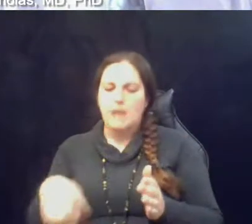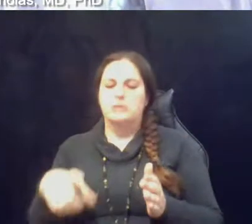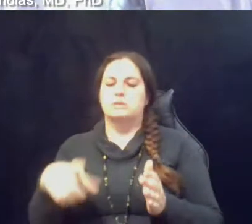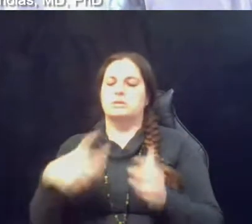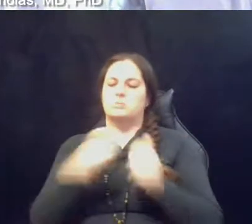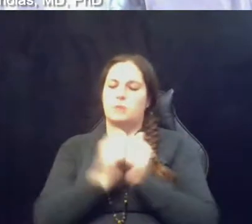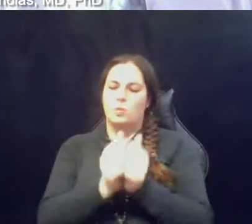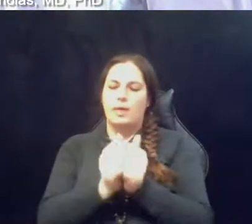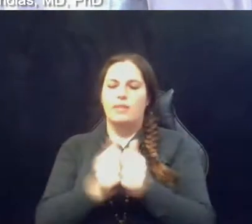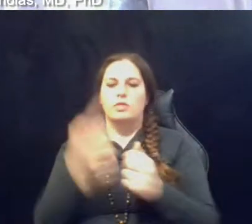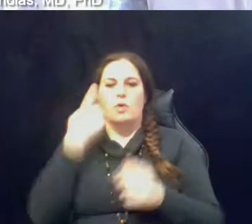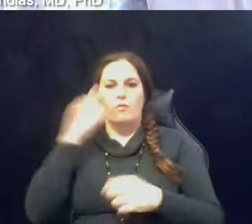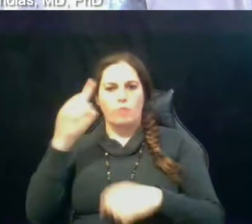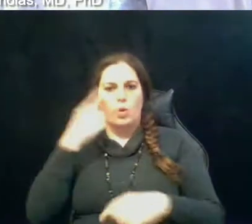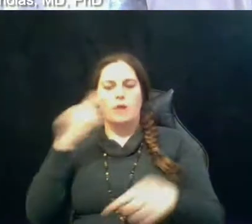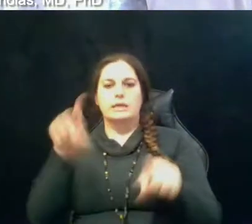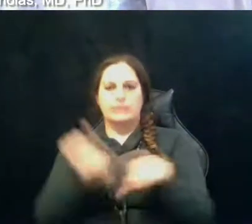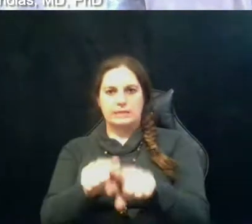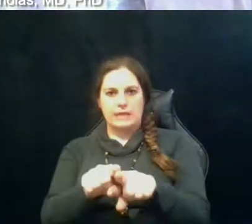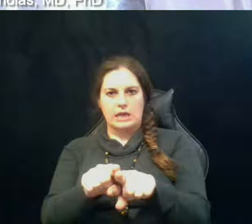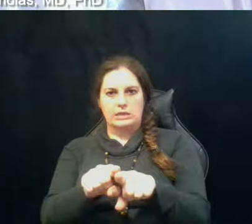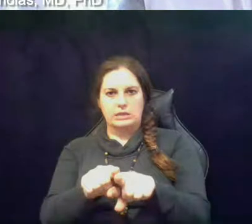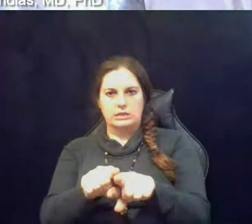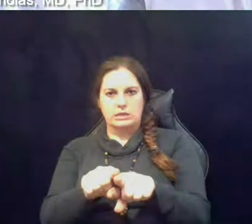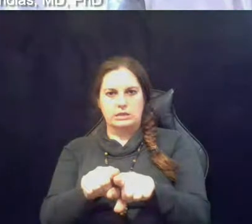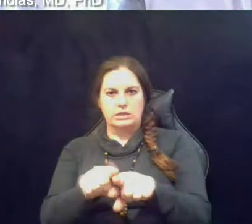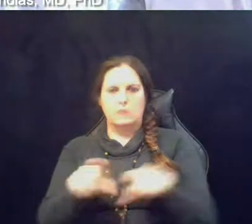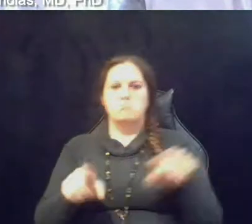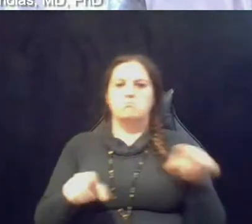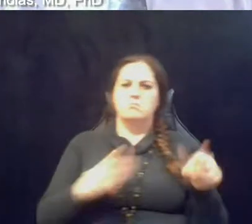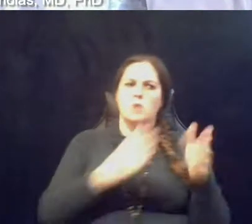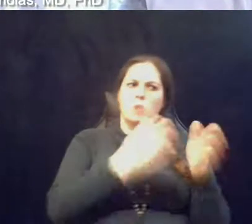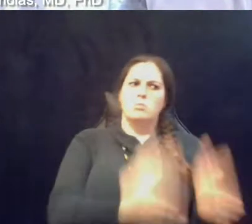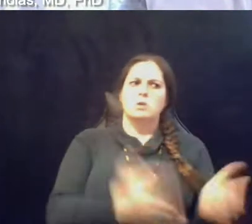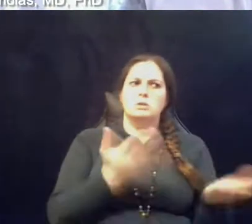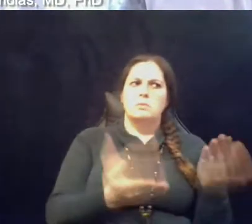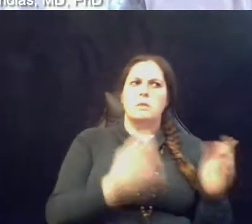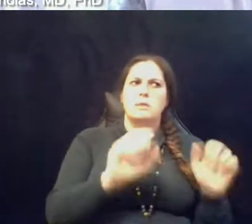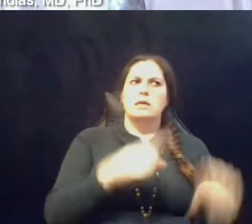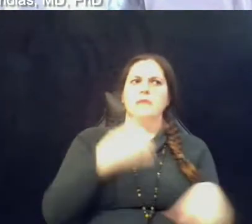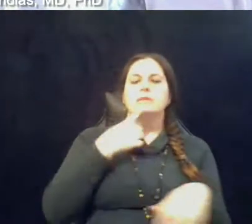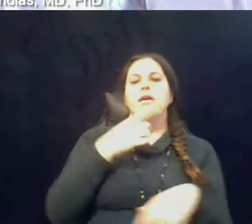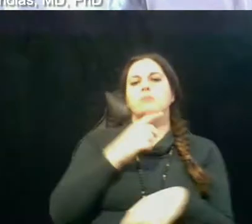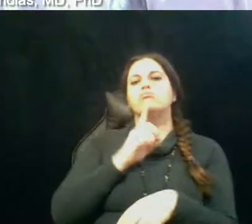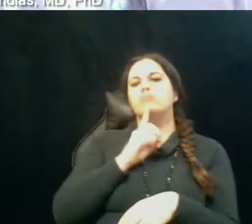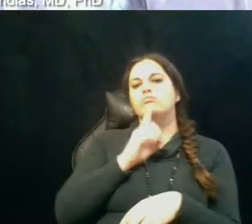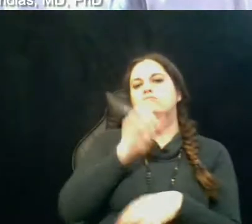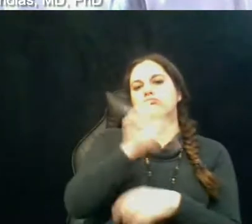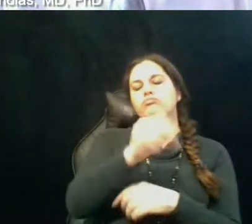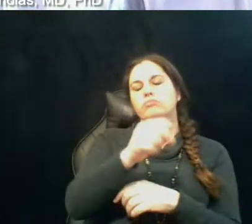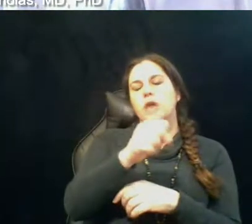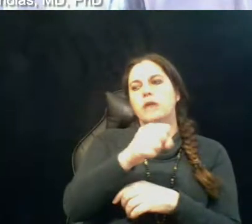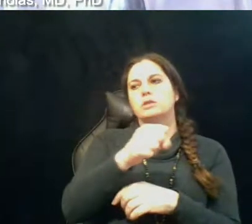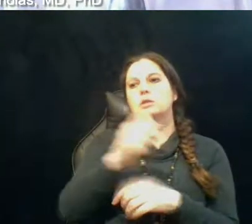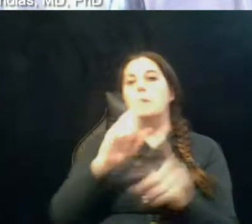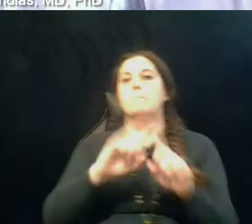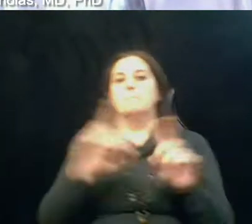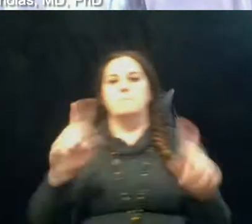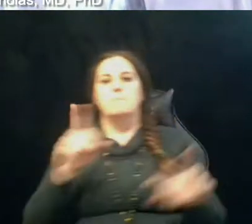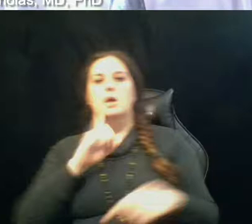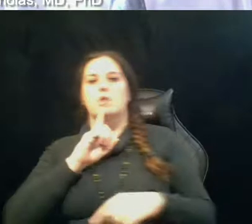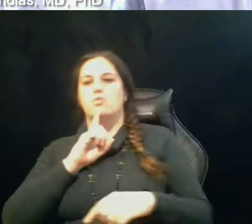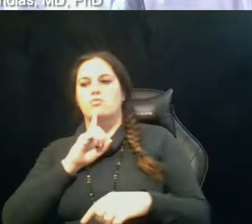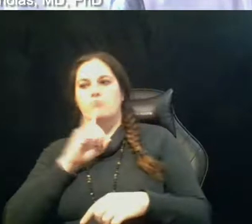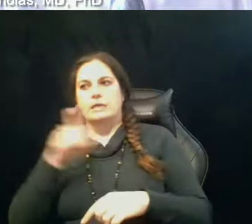that person may be able to give assent if they're able, they need someone that can provide true consent that's acting